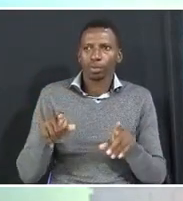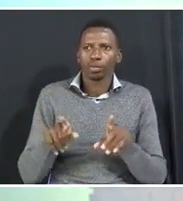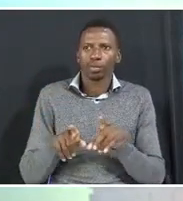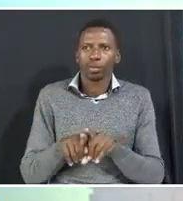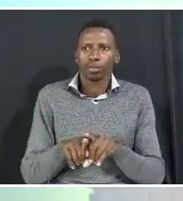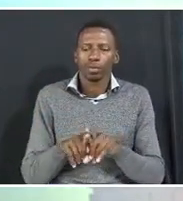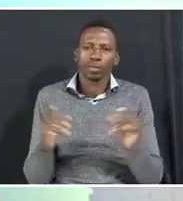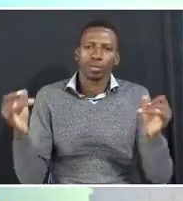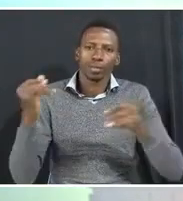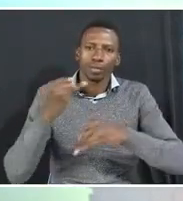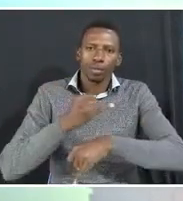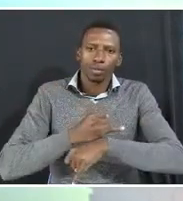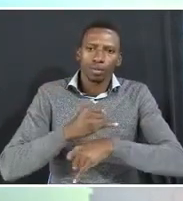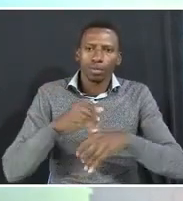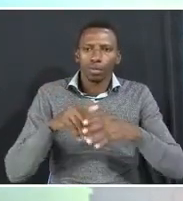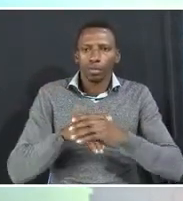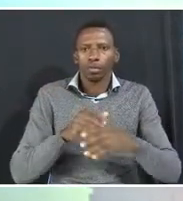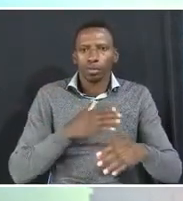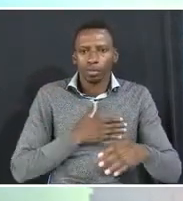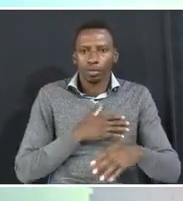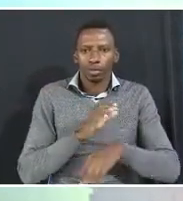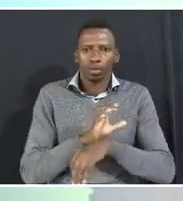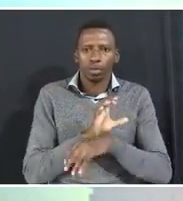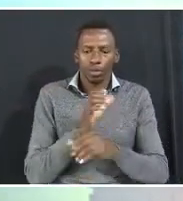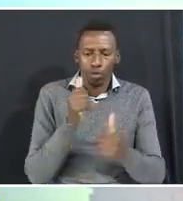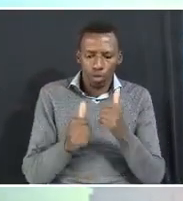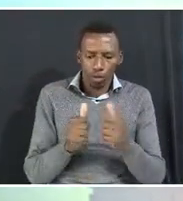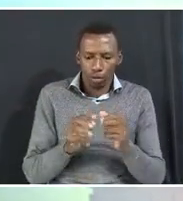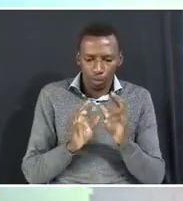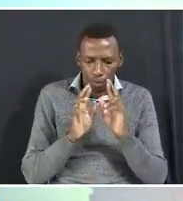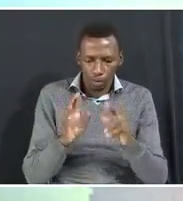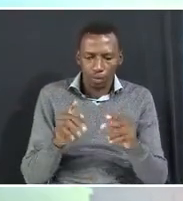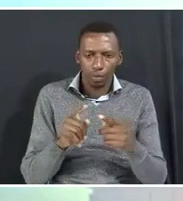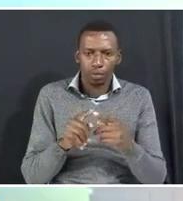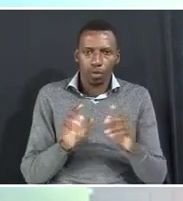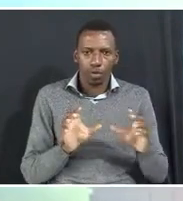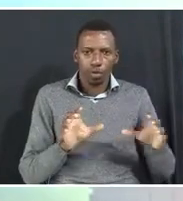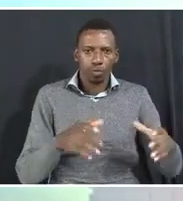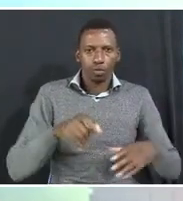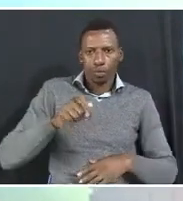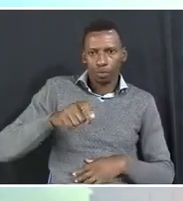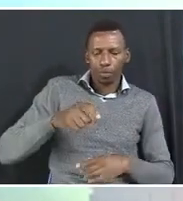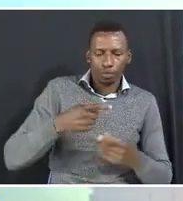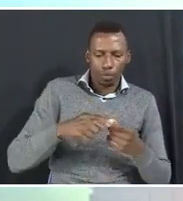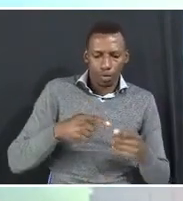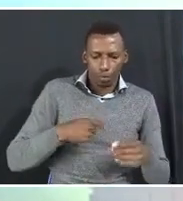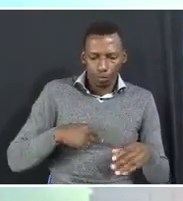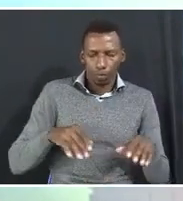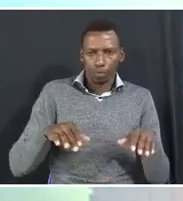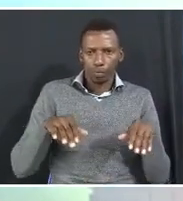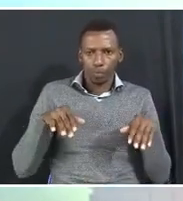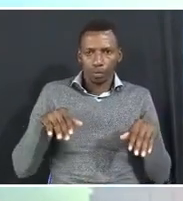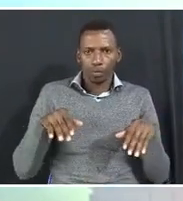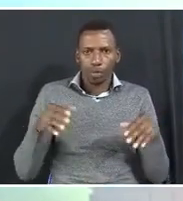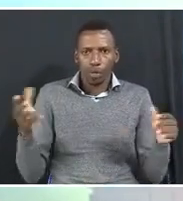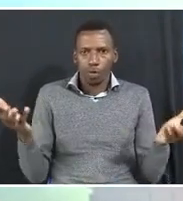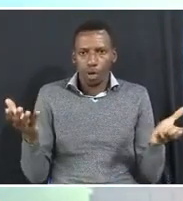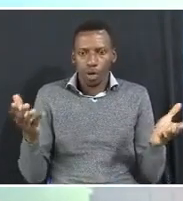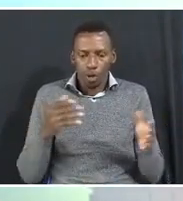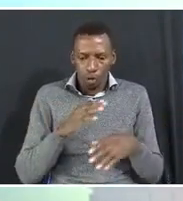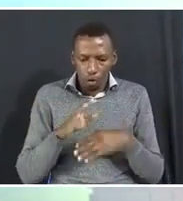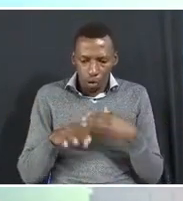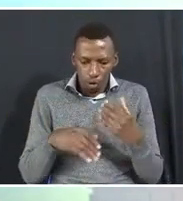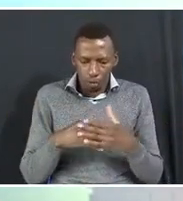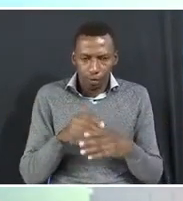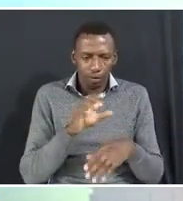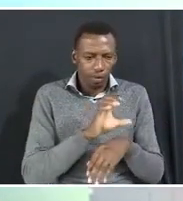as an institution in our church that responds to community needs, but I'm waiting for a day where all our churches, yes, with the fans